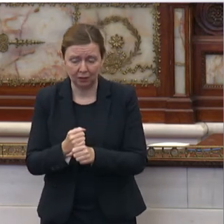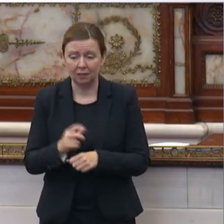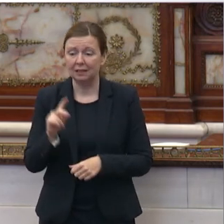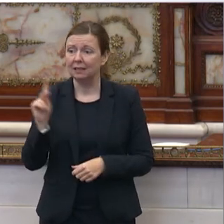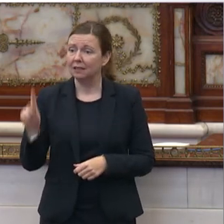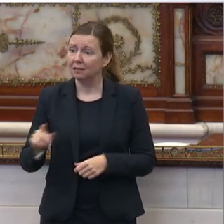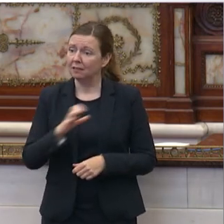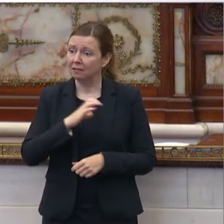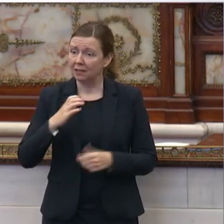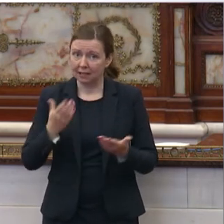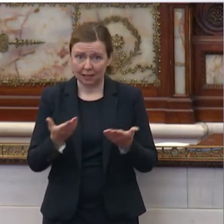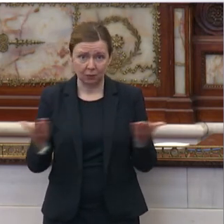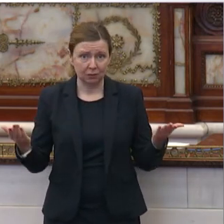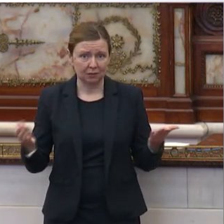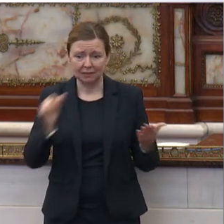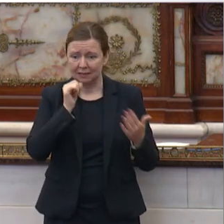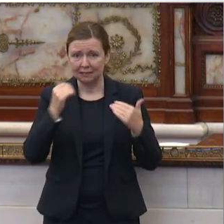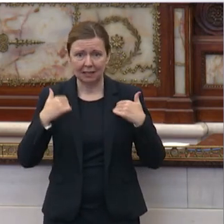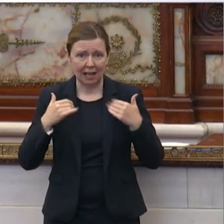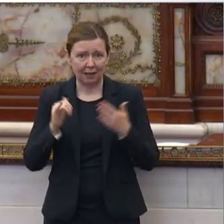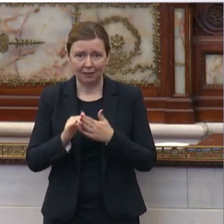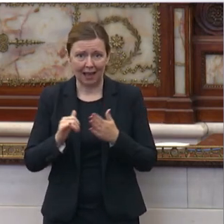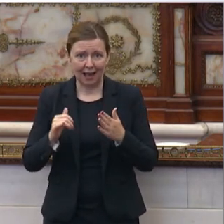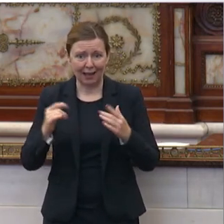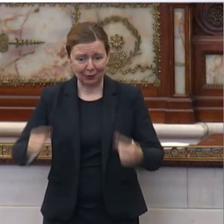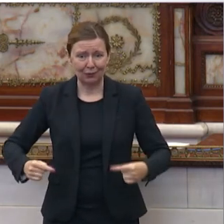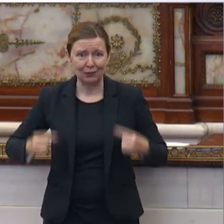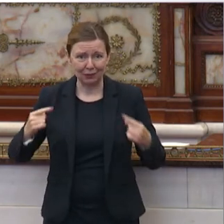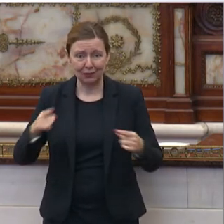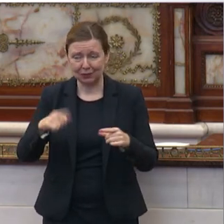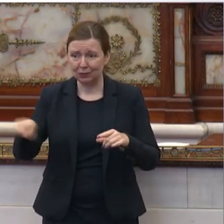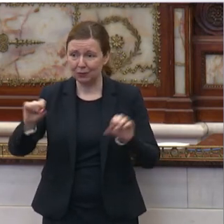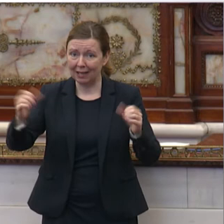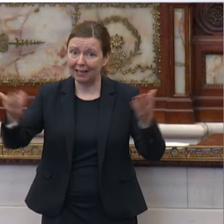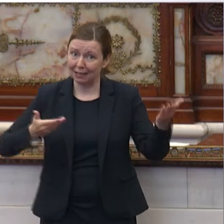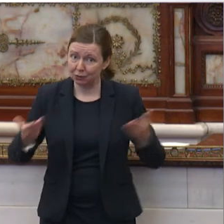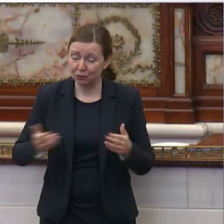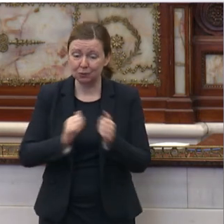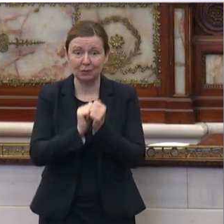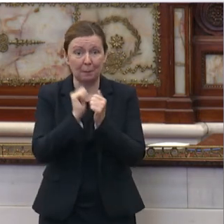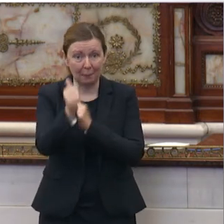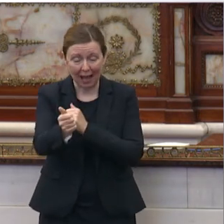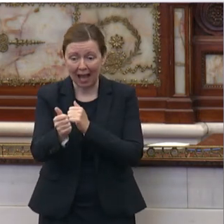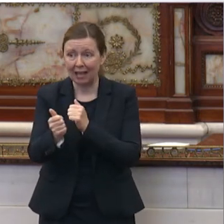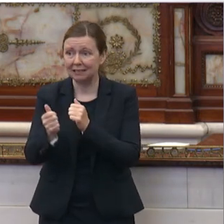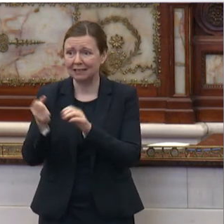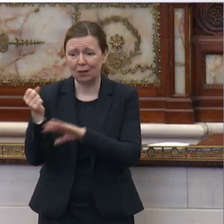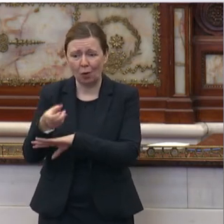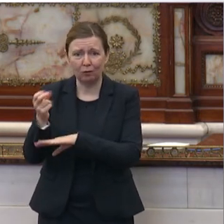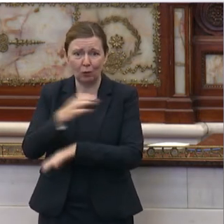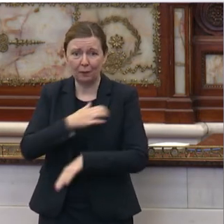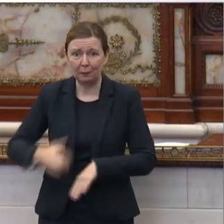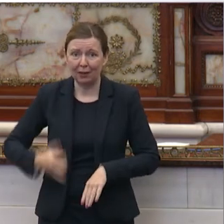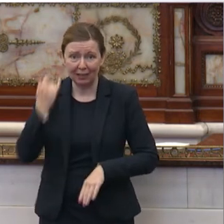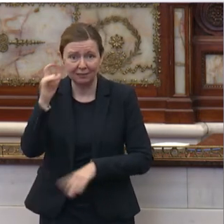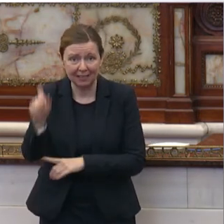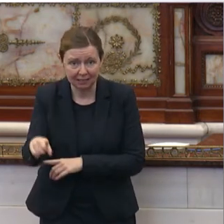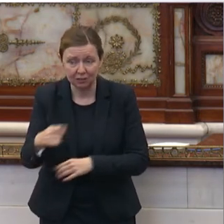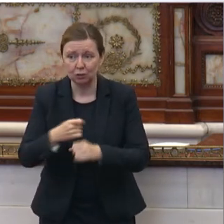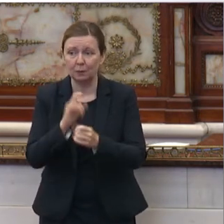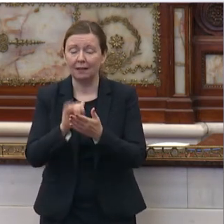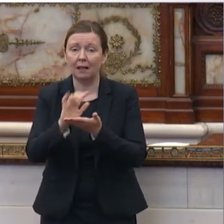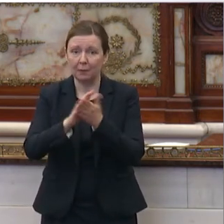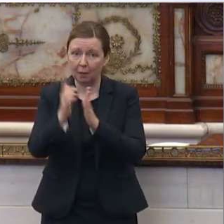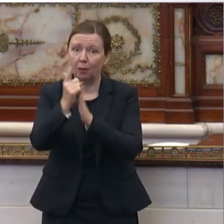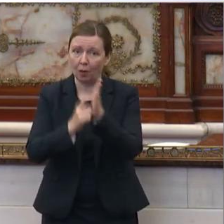Council doesn't have that hurdle. You can introduce, pass, and overrule the mayor if necessary to make this law